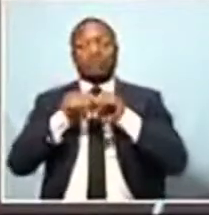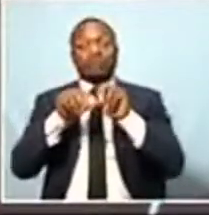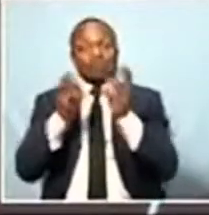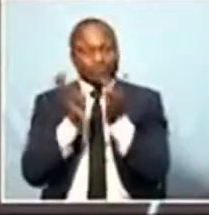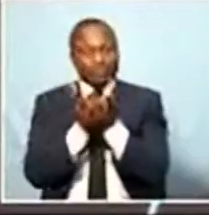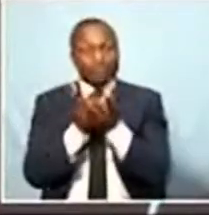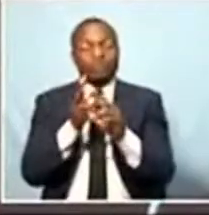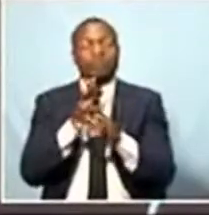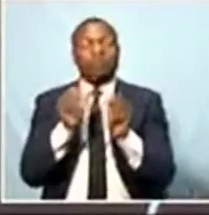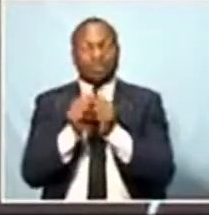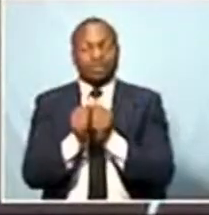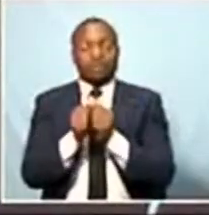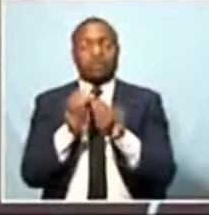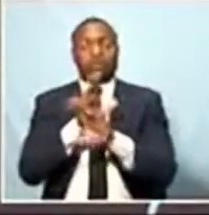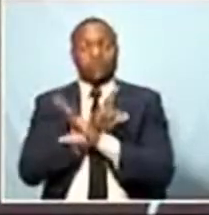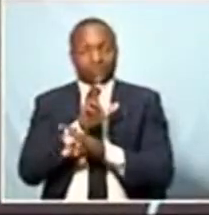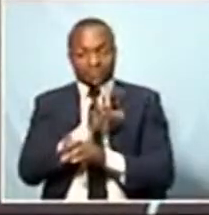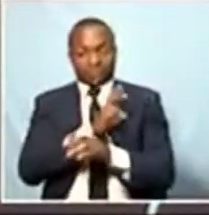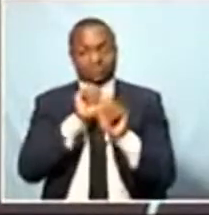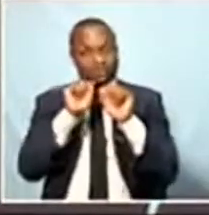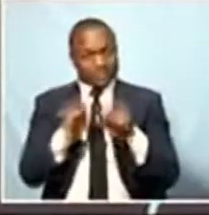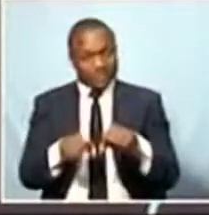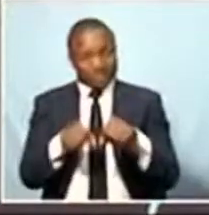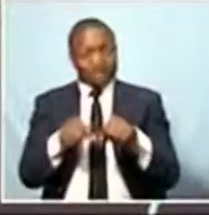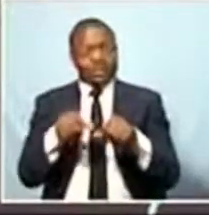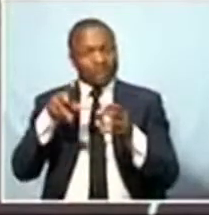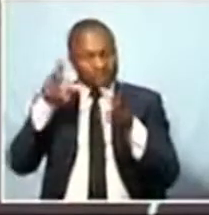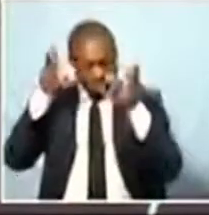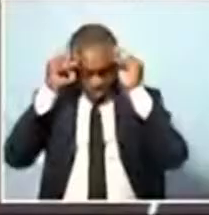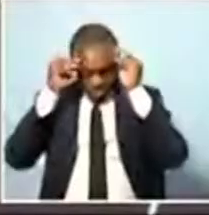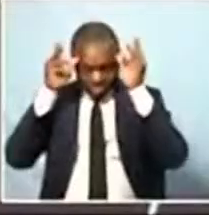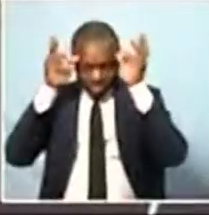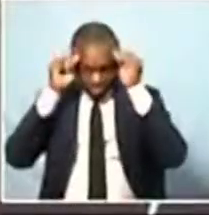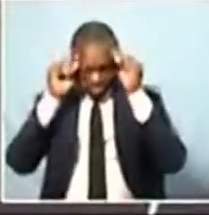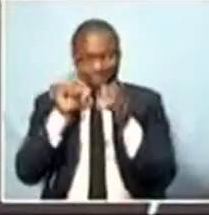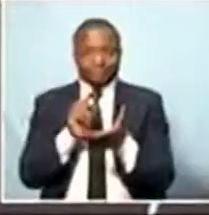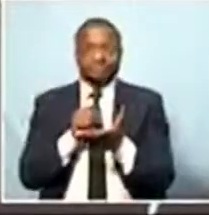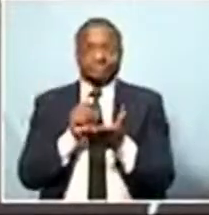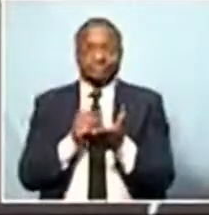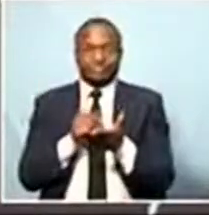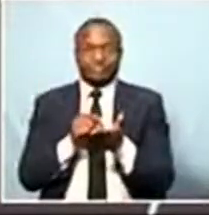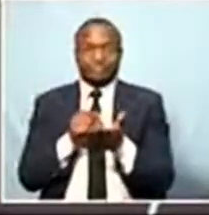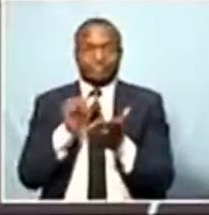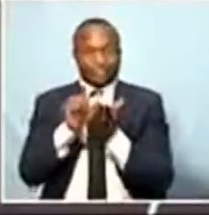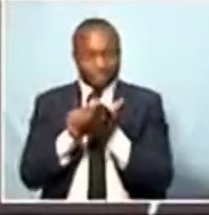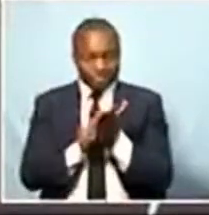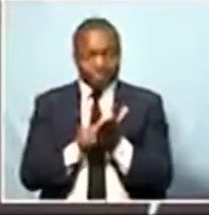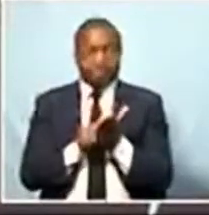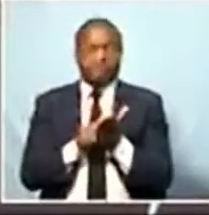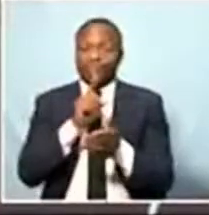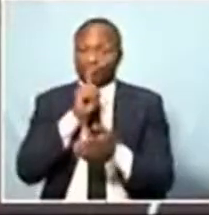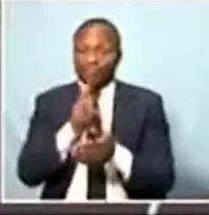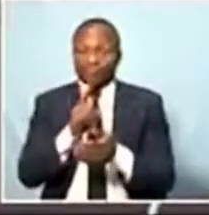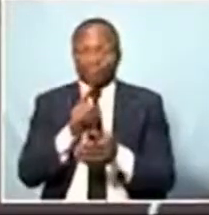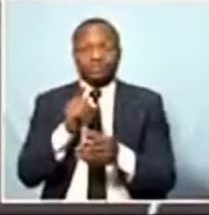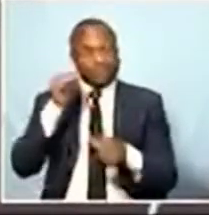with the Zambia Police to ensure that they actually visited with this law? Because indeed I